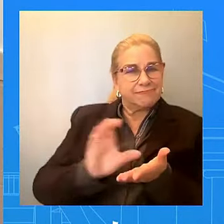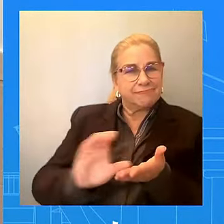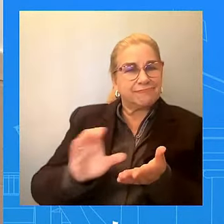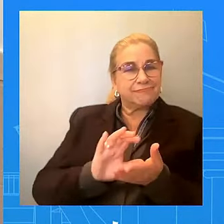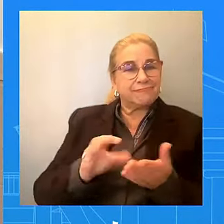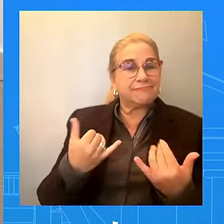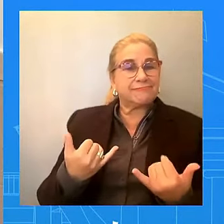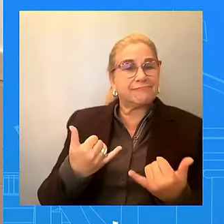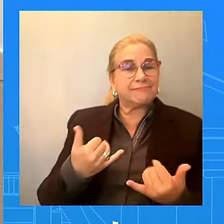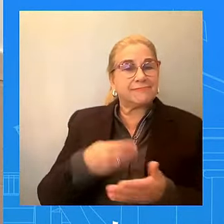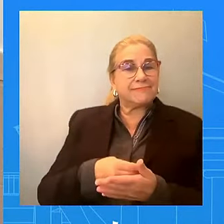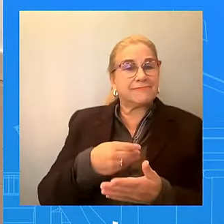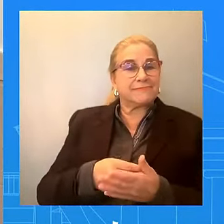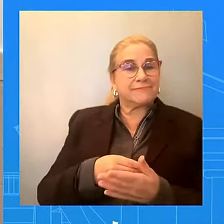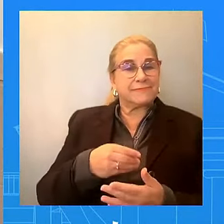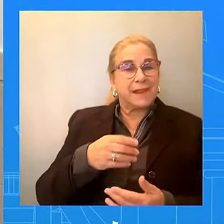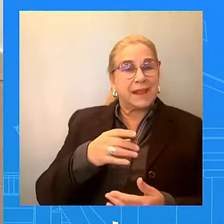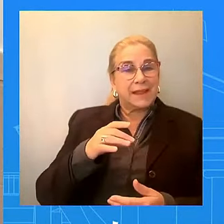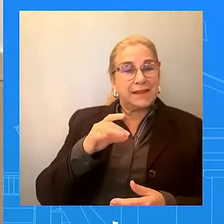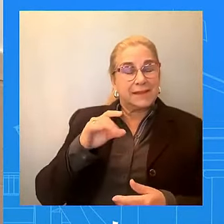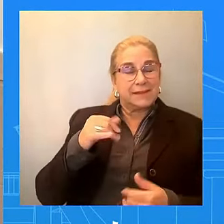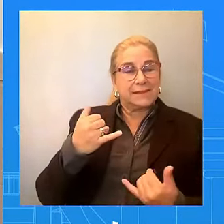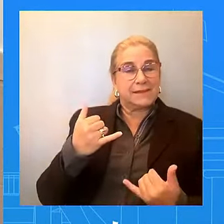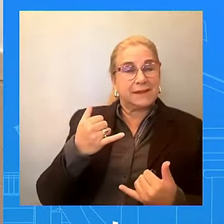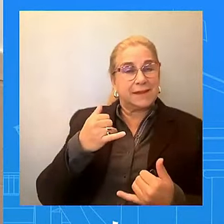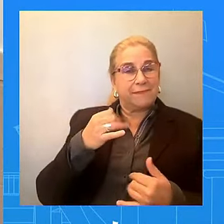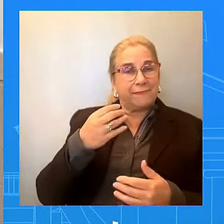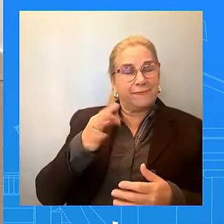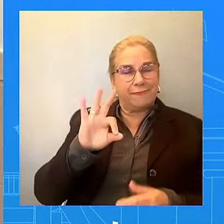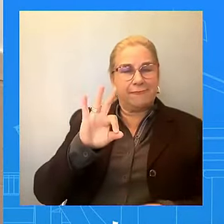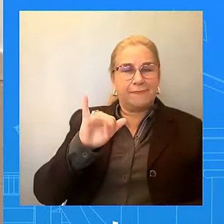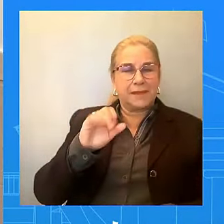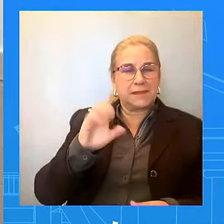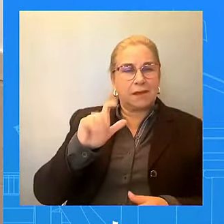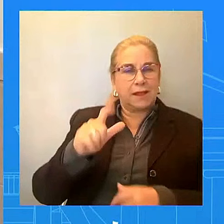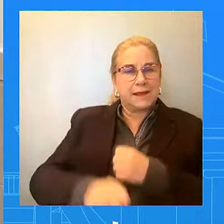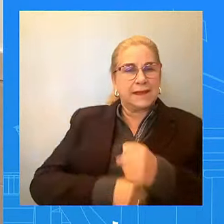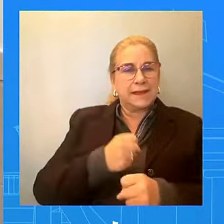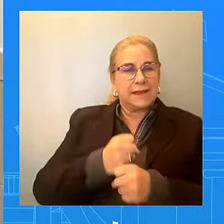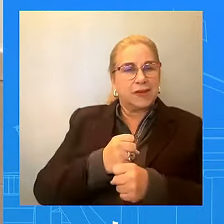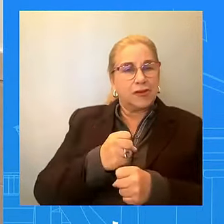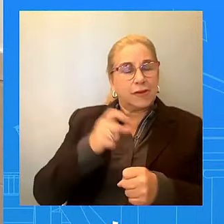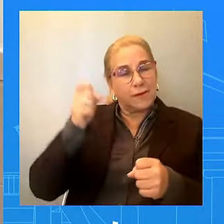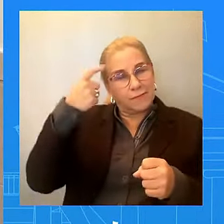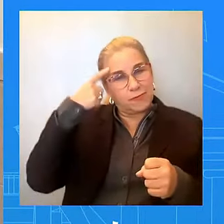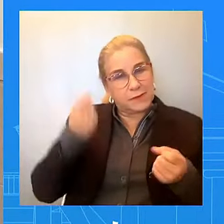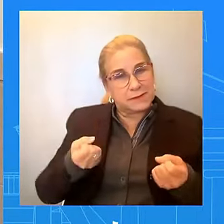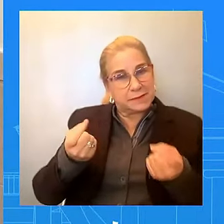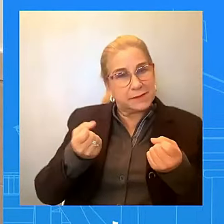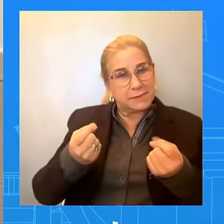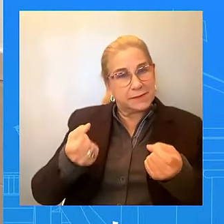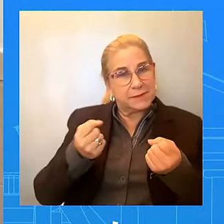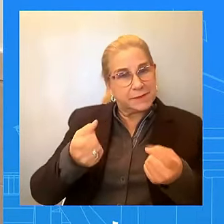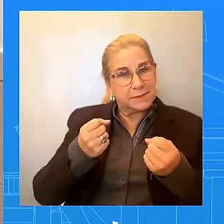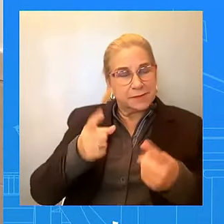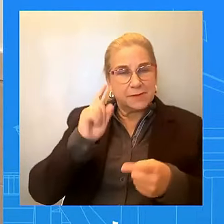that Congress has allocated for disaster relief for the next 12 months. How concerning is that?